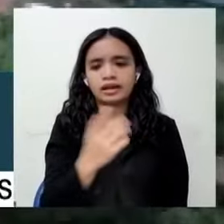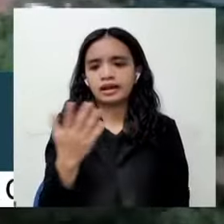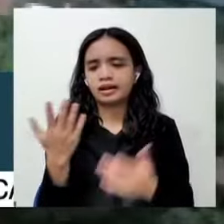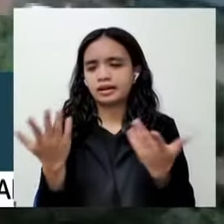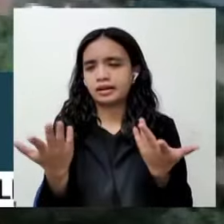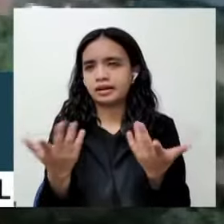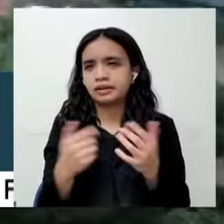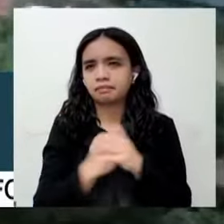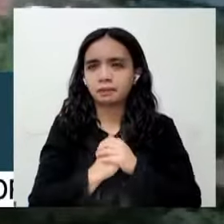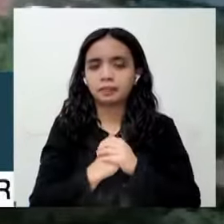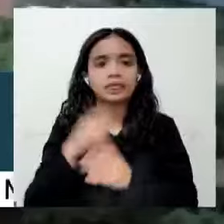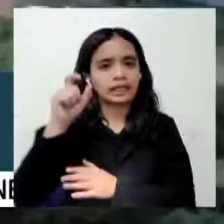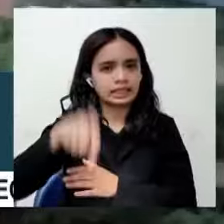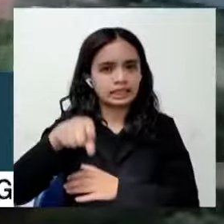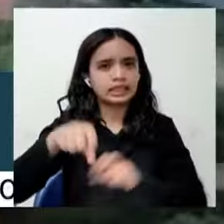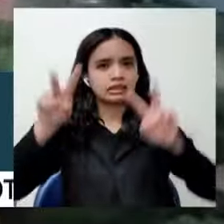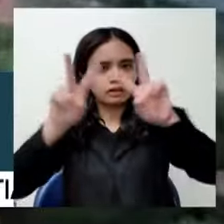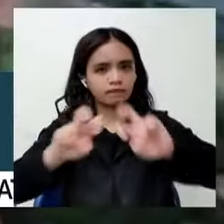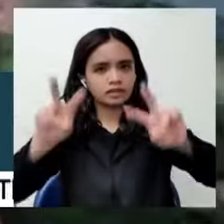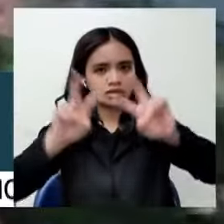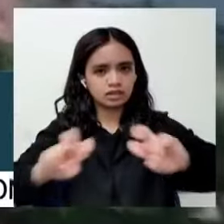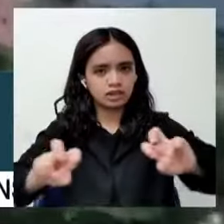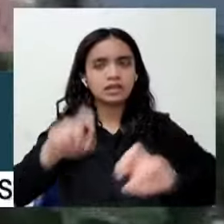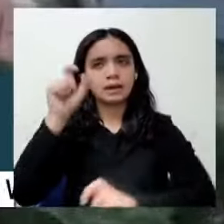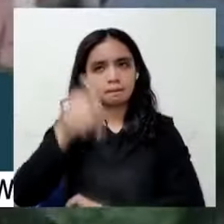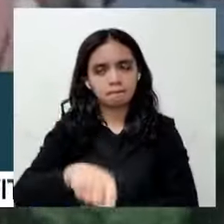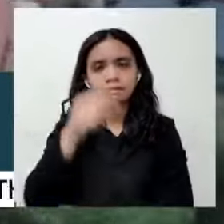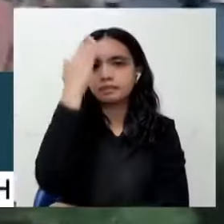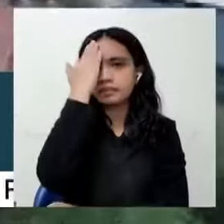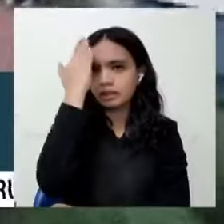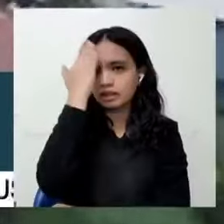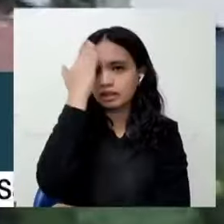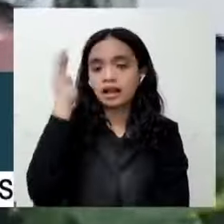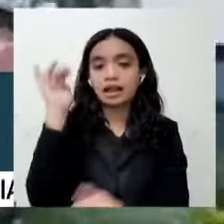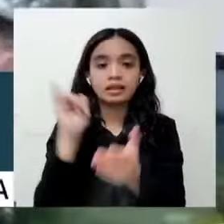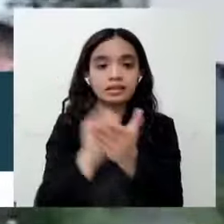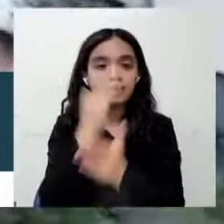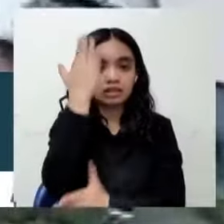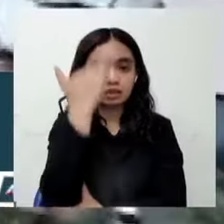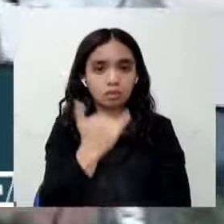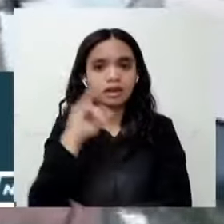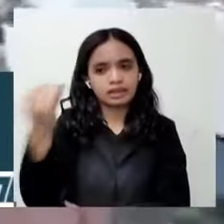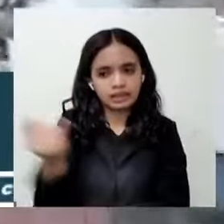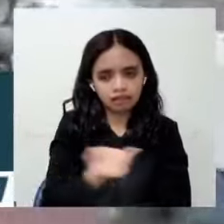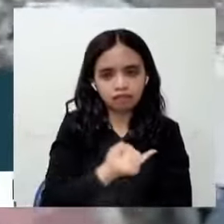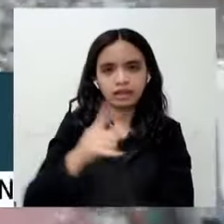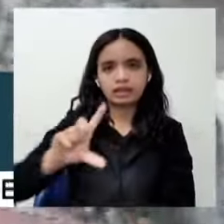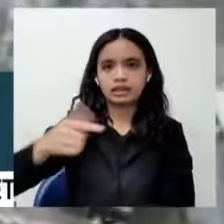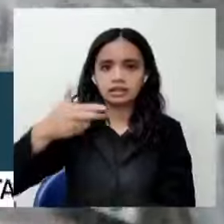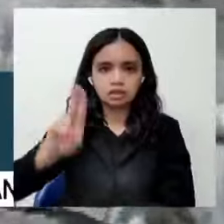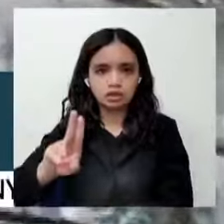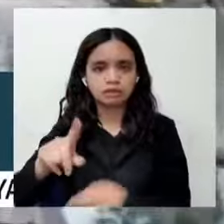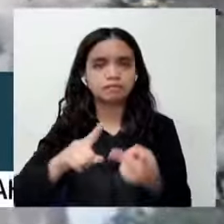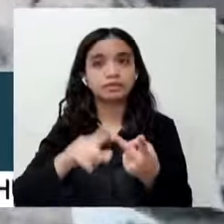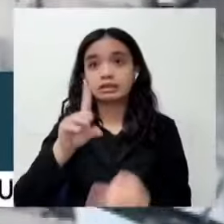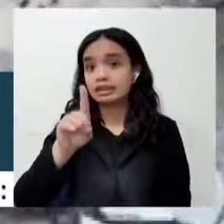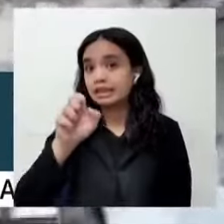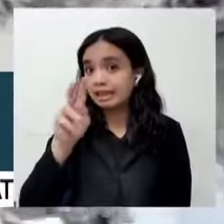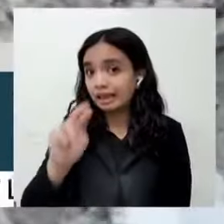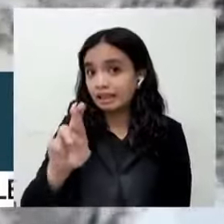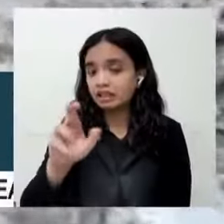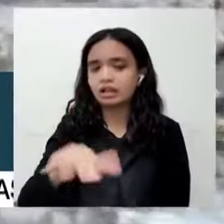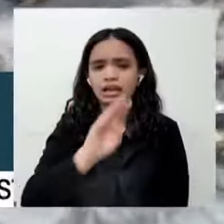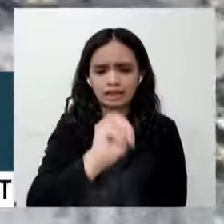to investigate. Kailangan natin malaman. That's why we invited the LGU, the DNR, and the MGB, sila